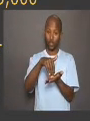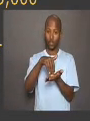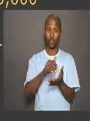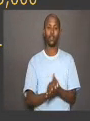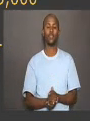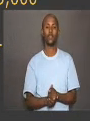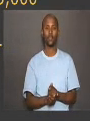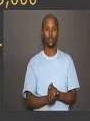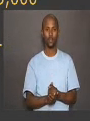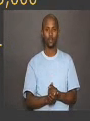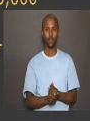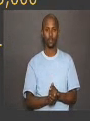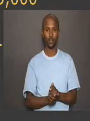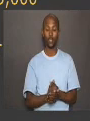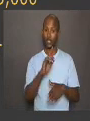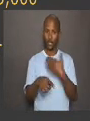33,000.